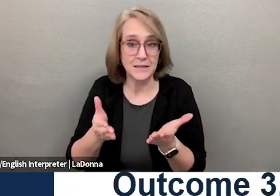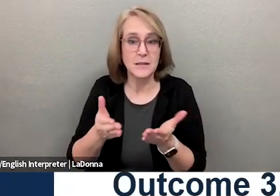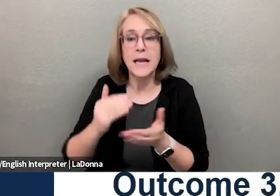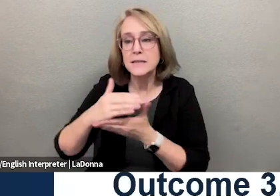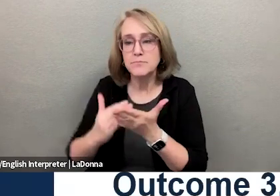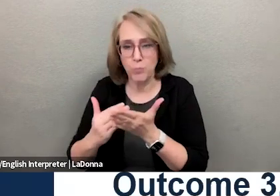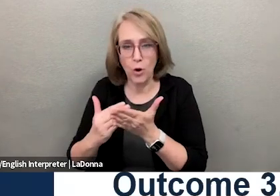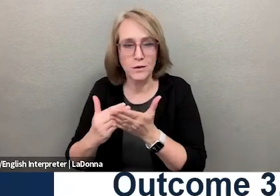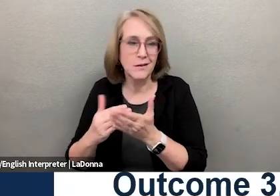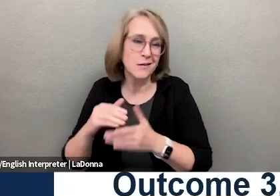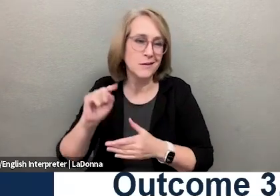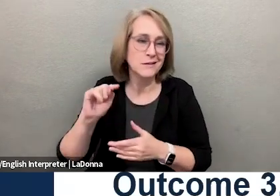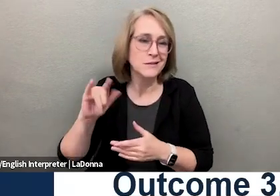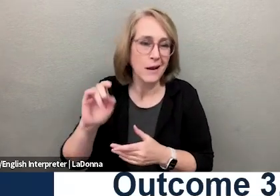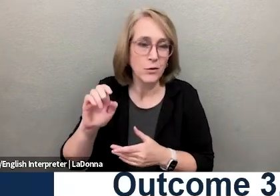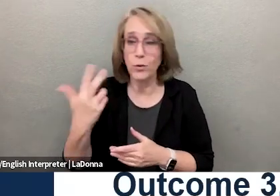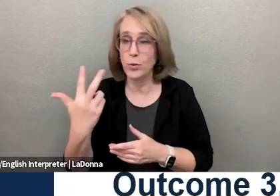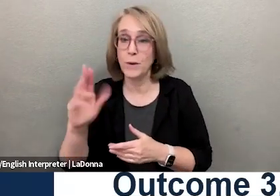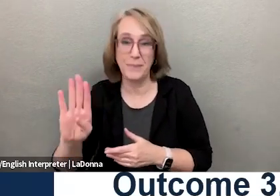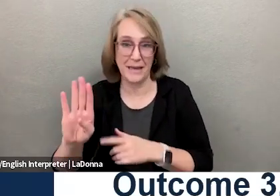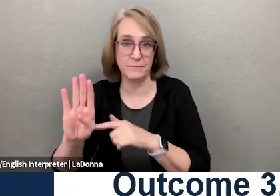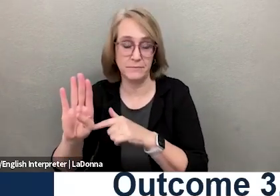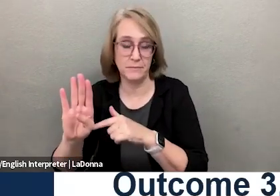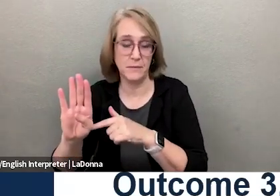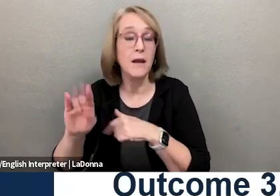3B, which really provides services such as